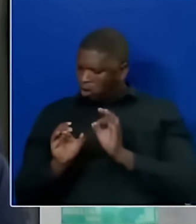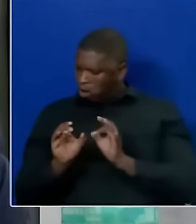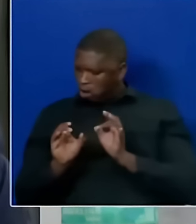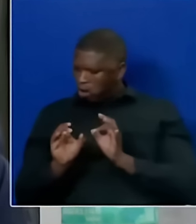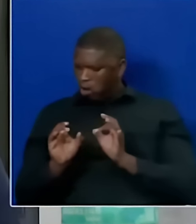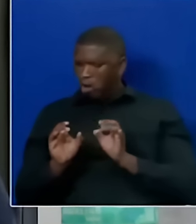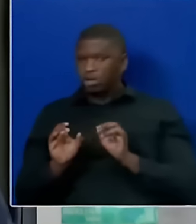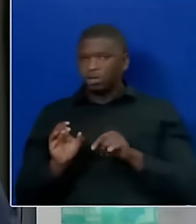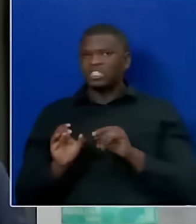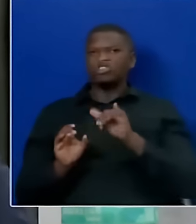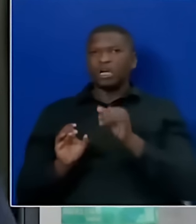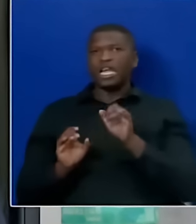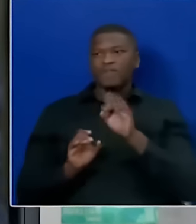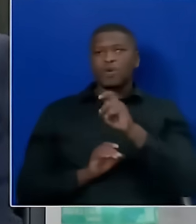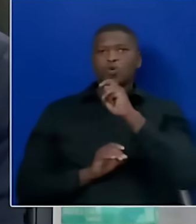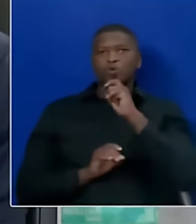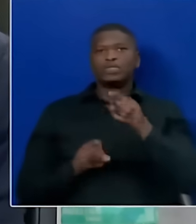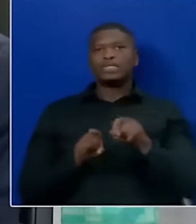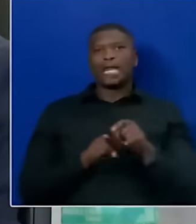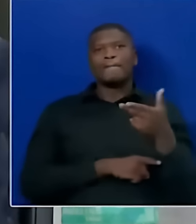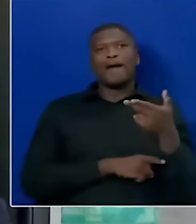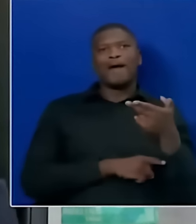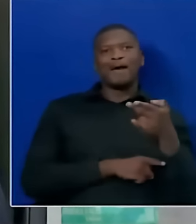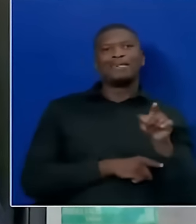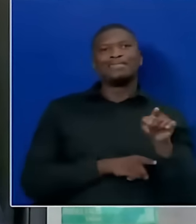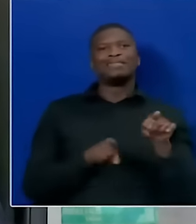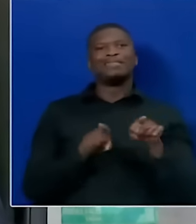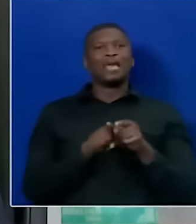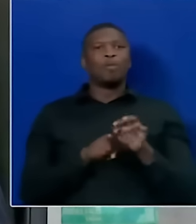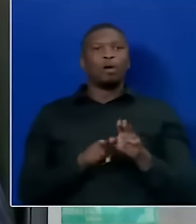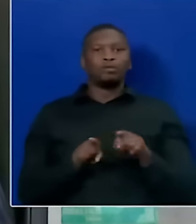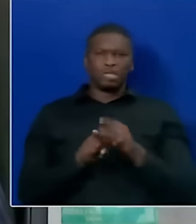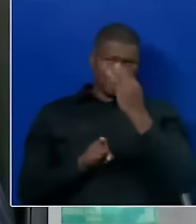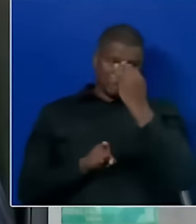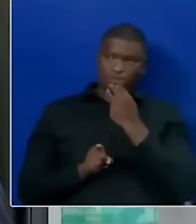they are represented on the chart there. And in these instances,